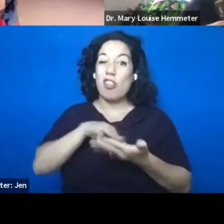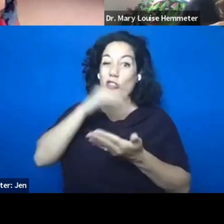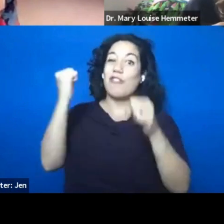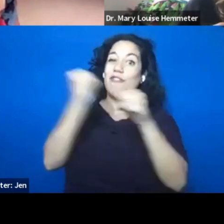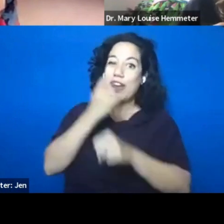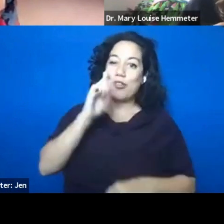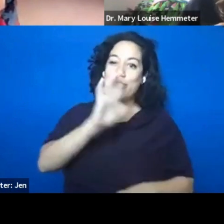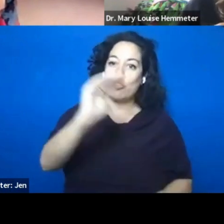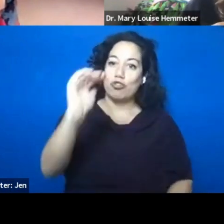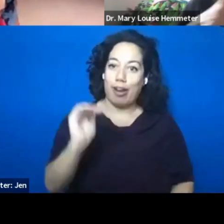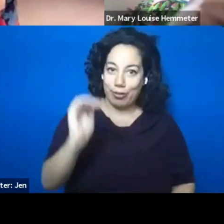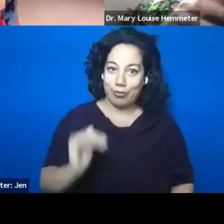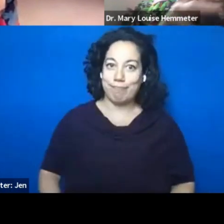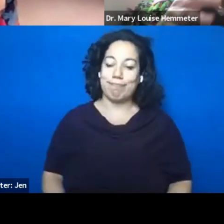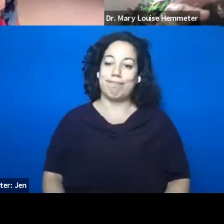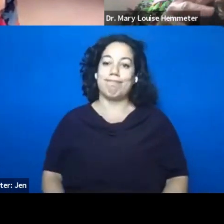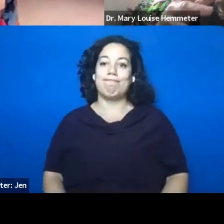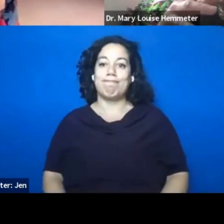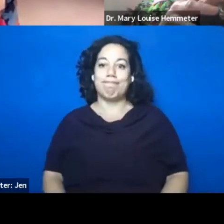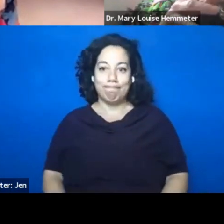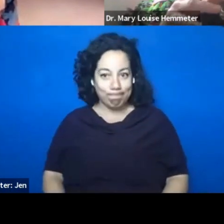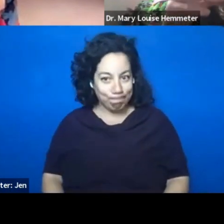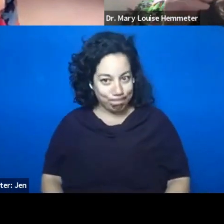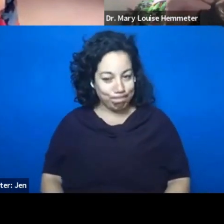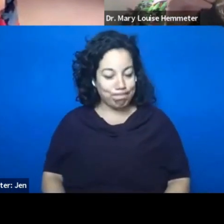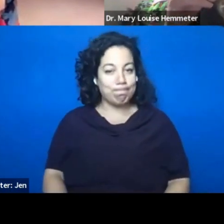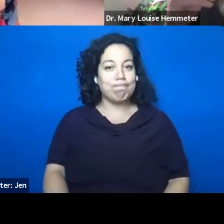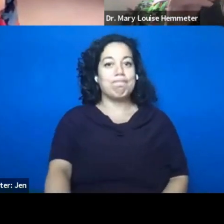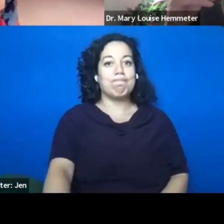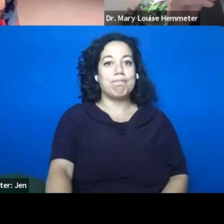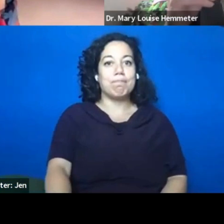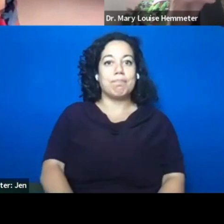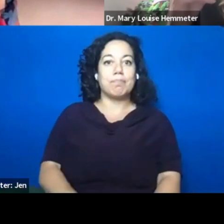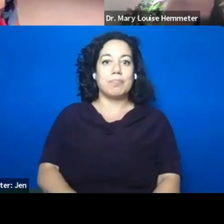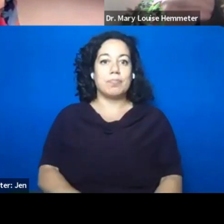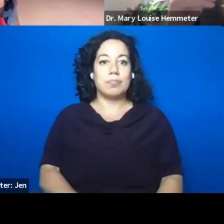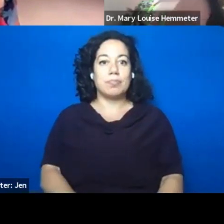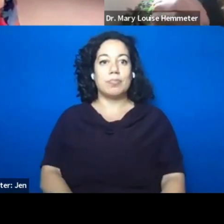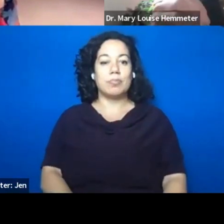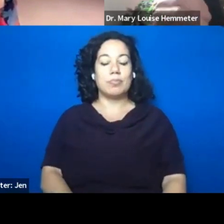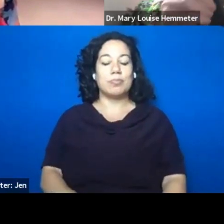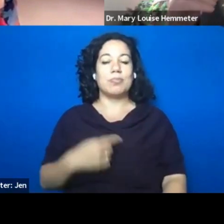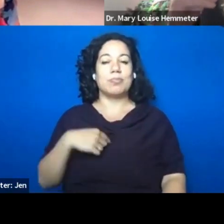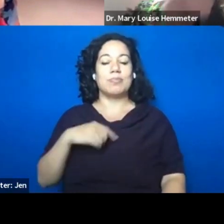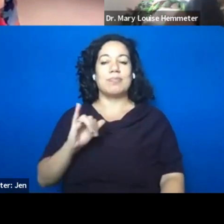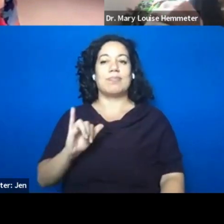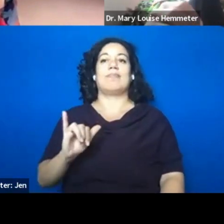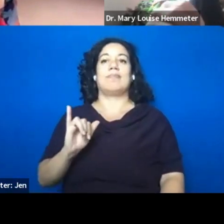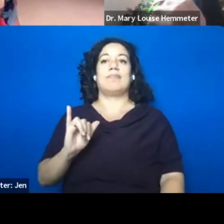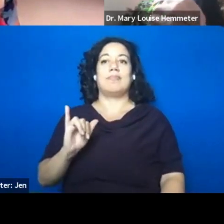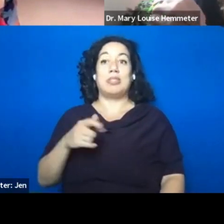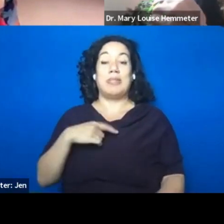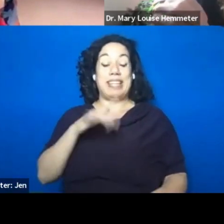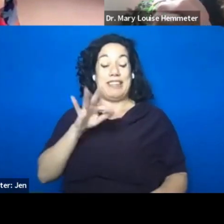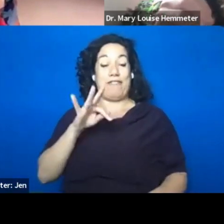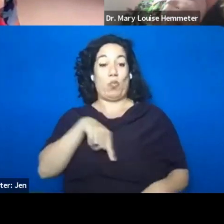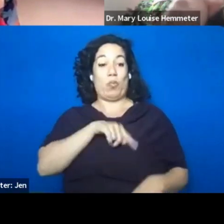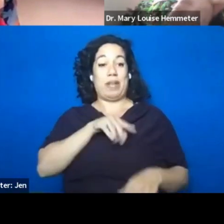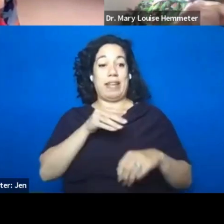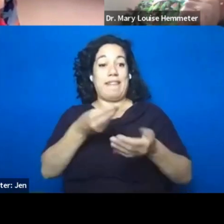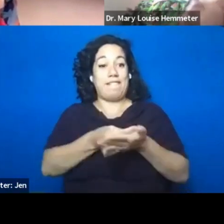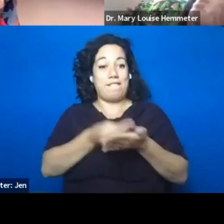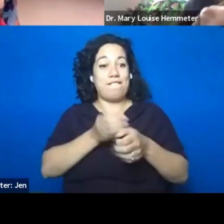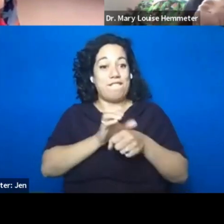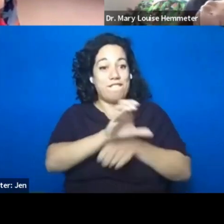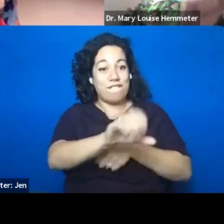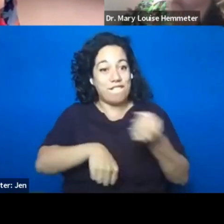child. And what that says to me is that if we fund early intervention well, we